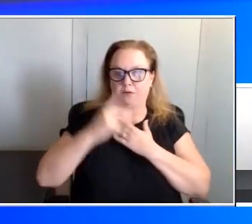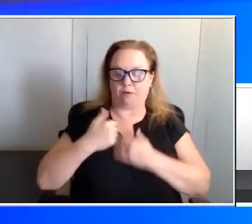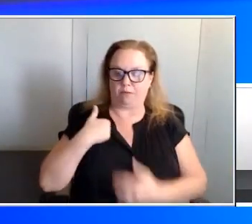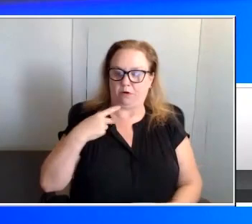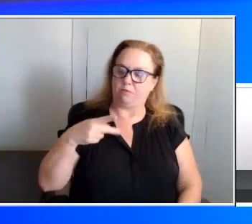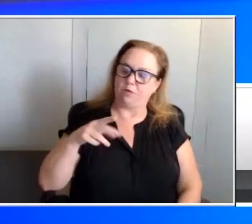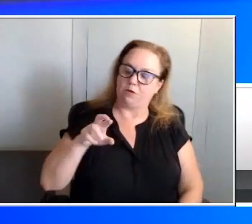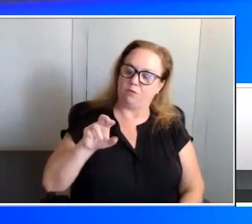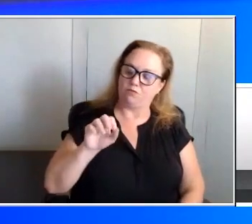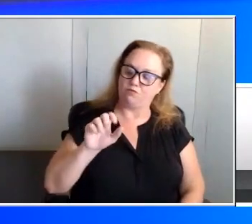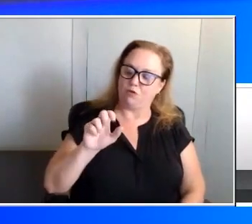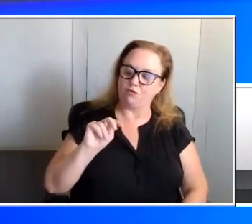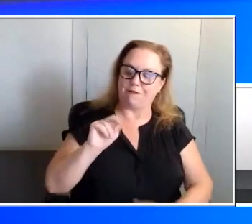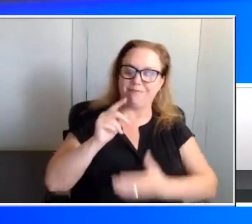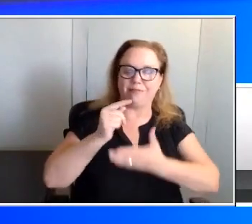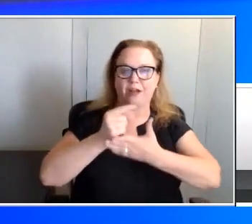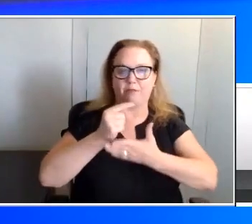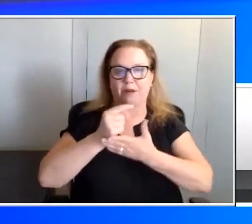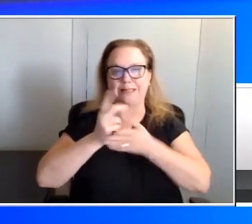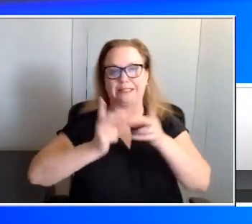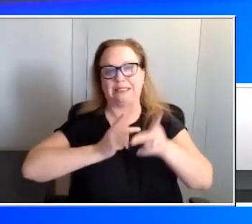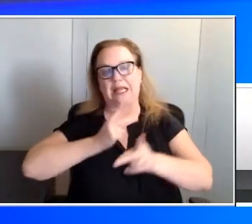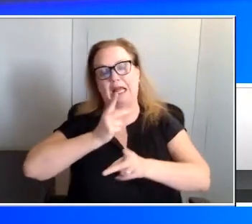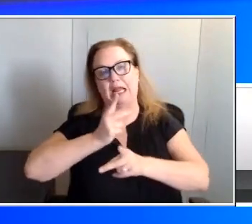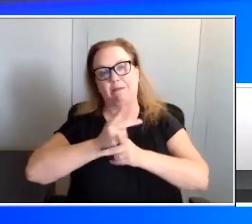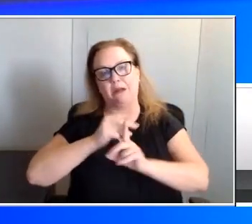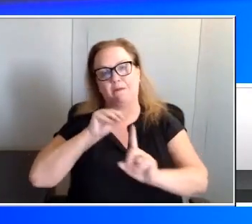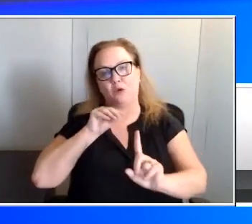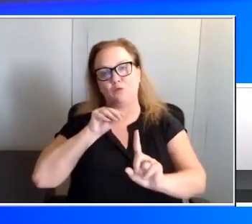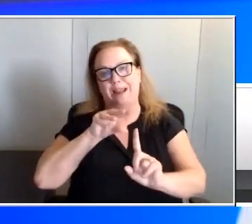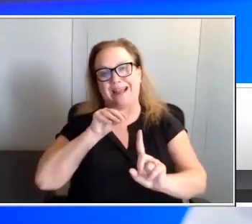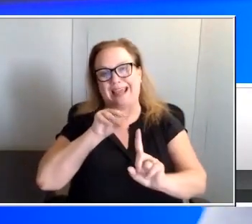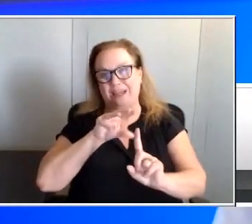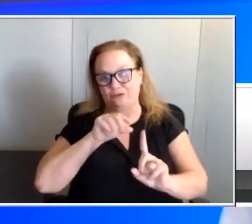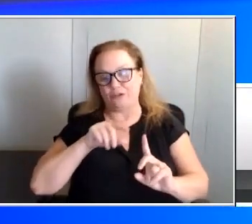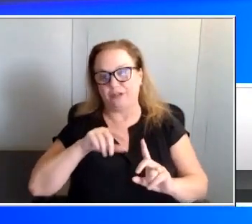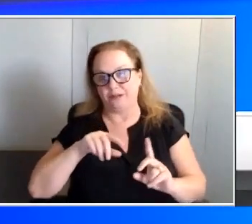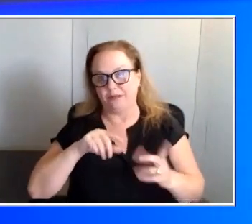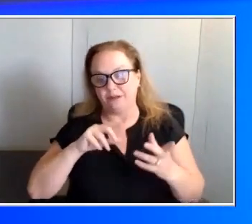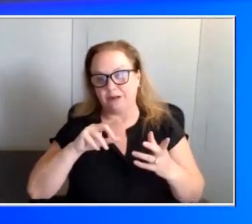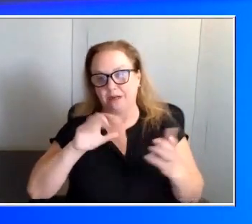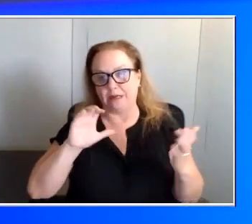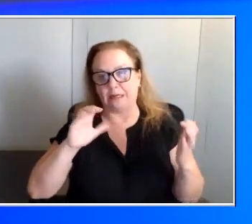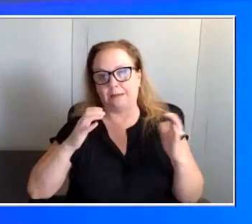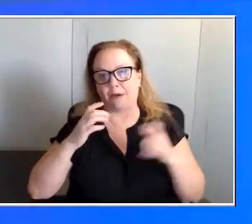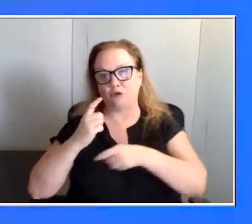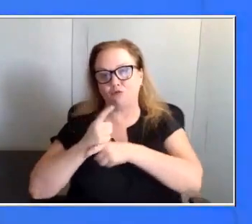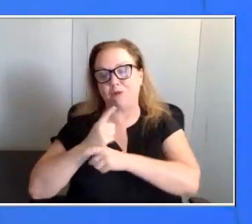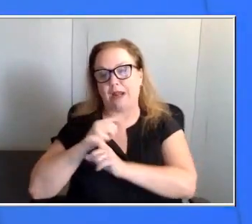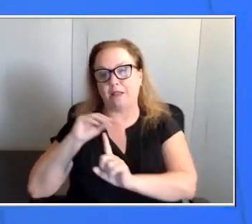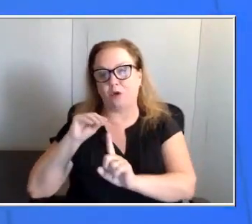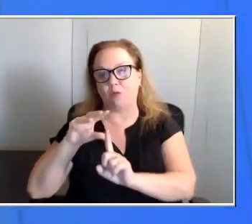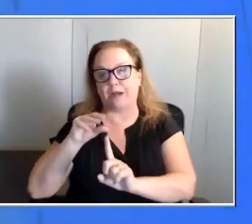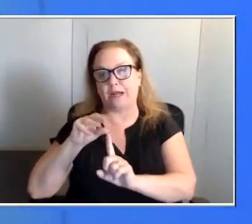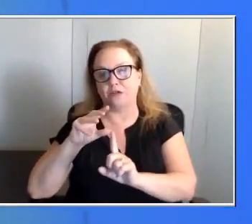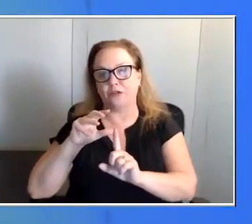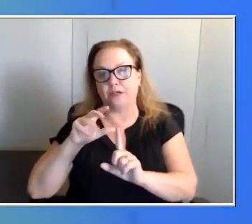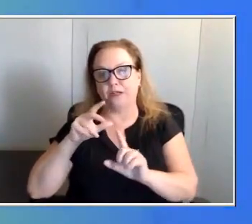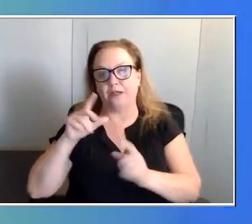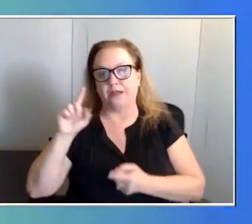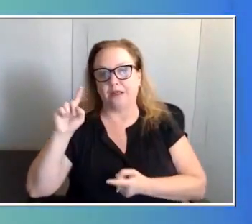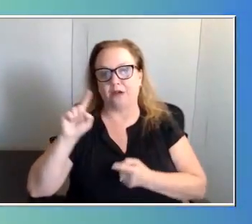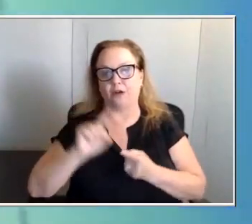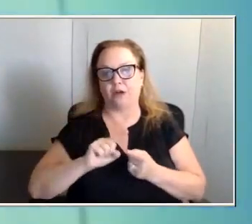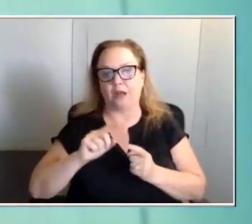therapy is a type of radiation that, compared to regular radiation, is able to cut down on the